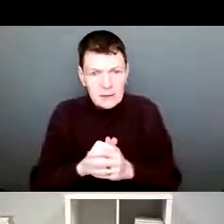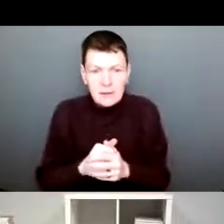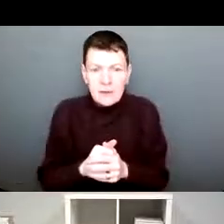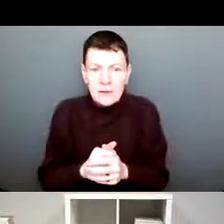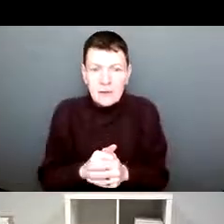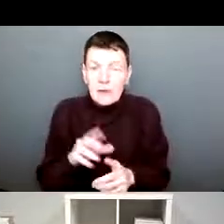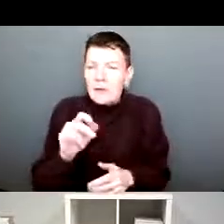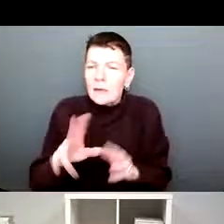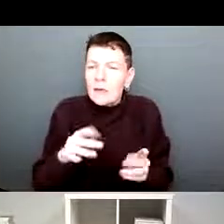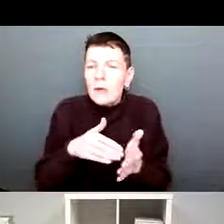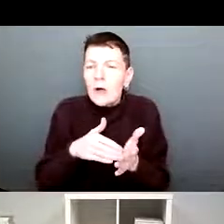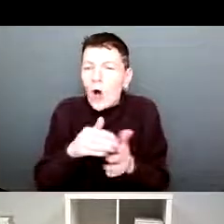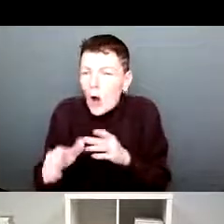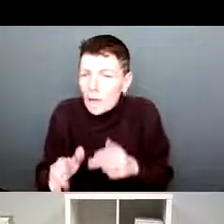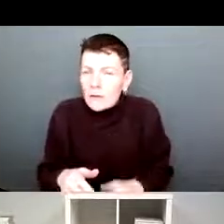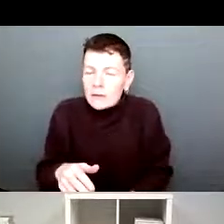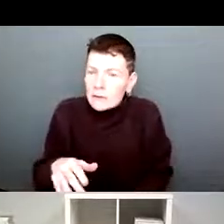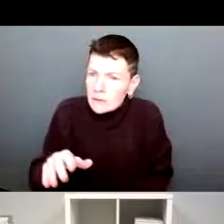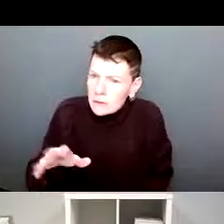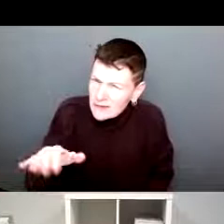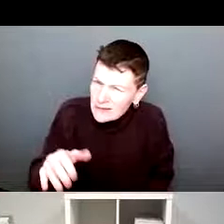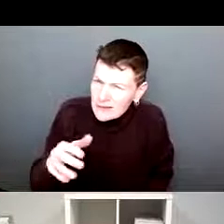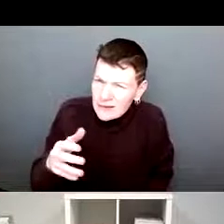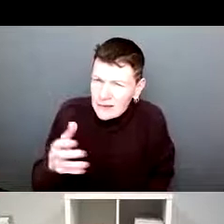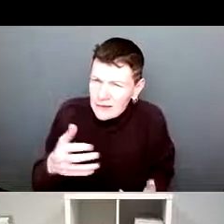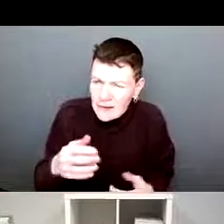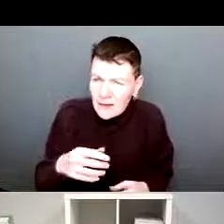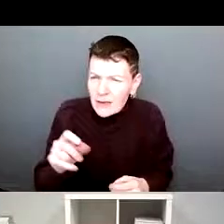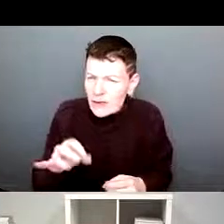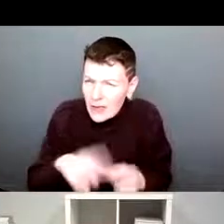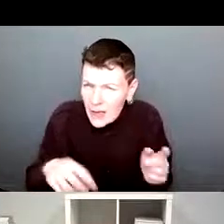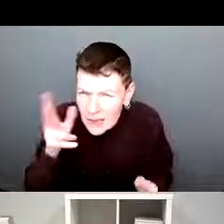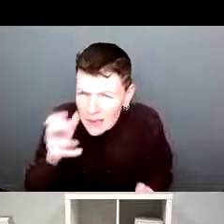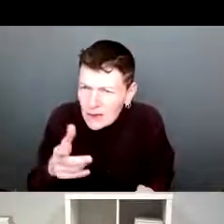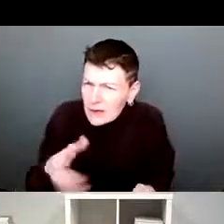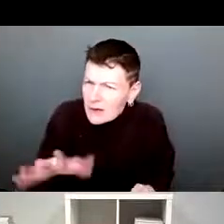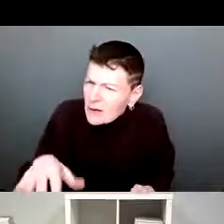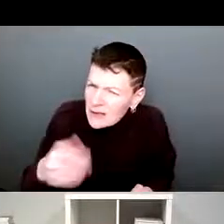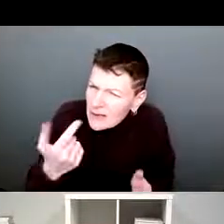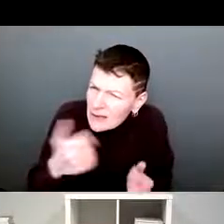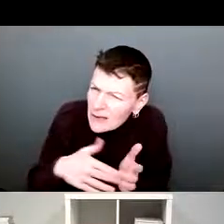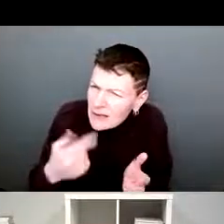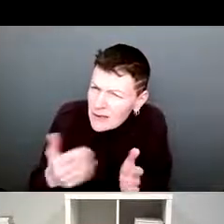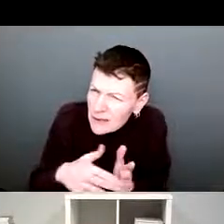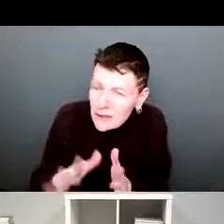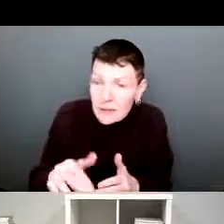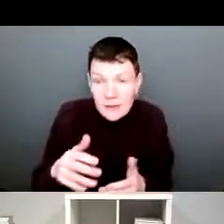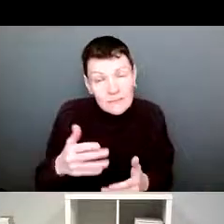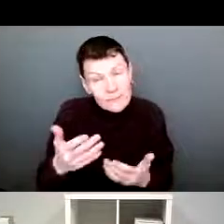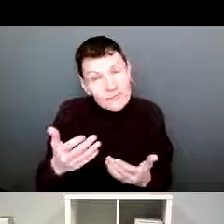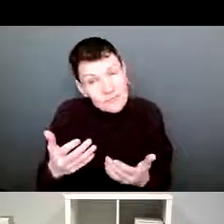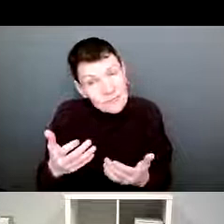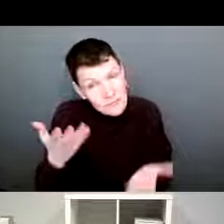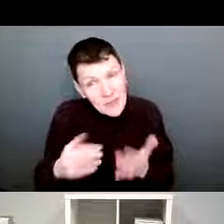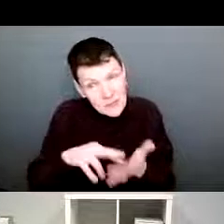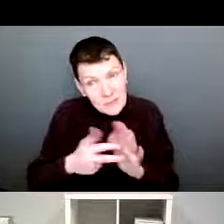If people are frequently kind of asking you to repeat themselves, if you're struggling to hear noisy environments, these are all good times when you might need to